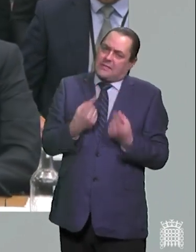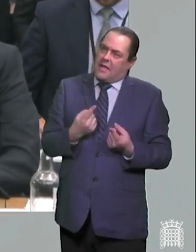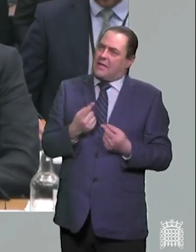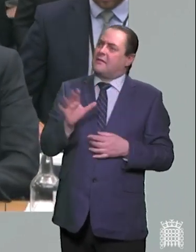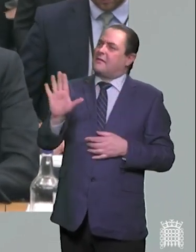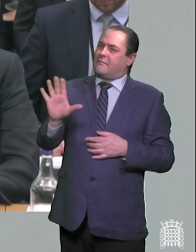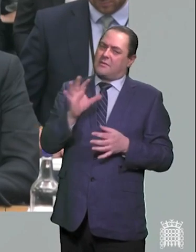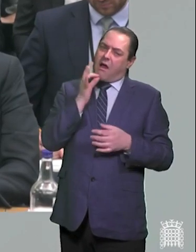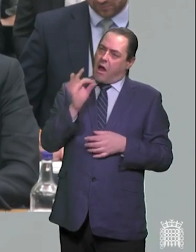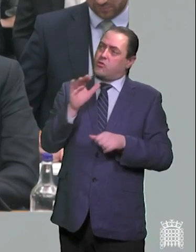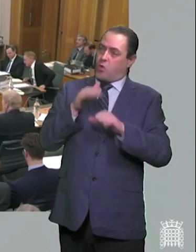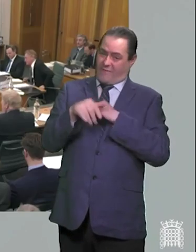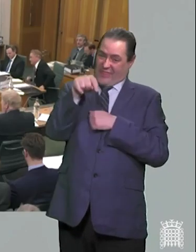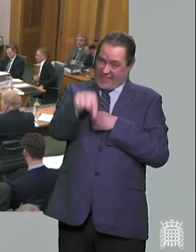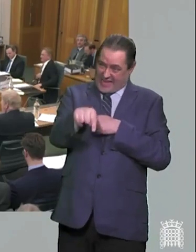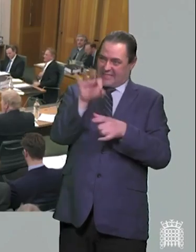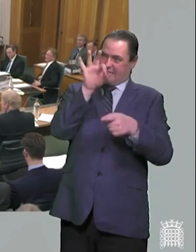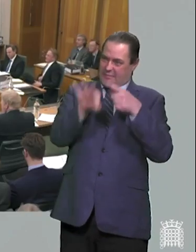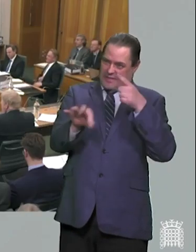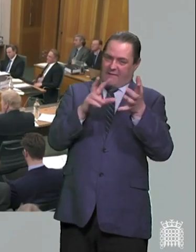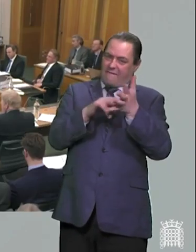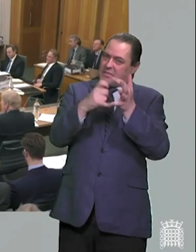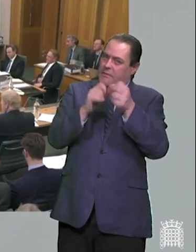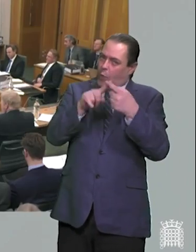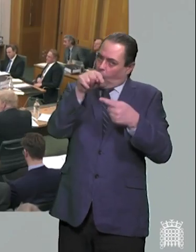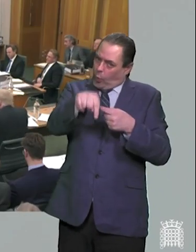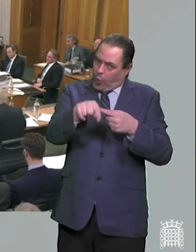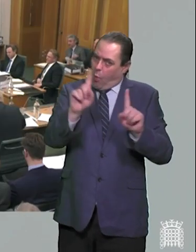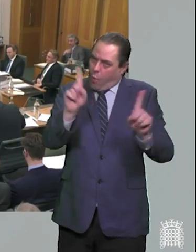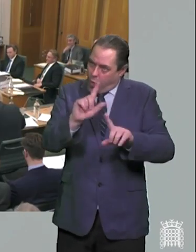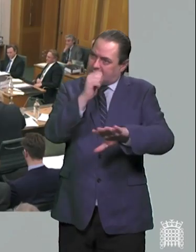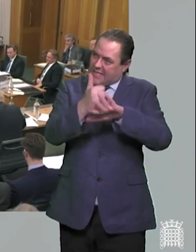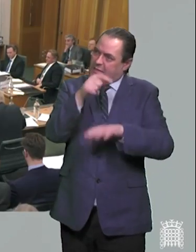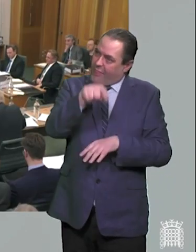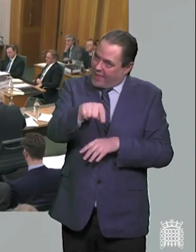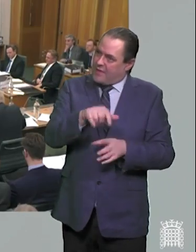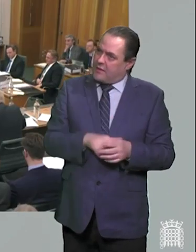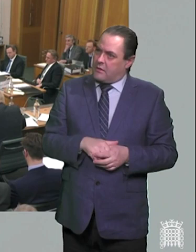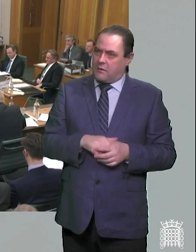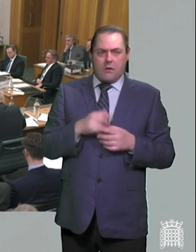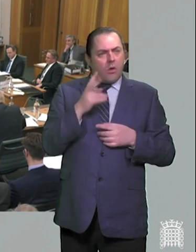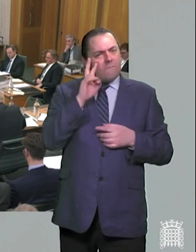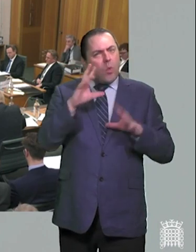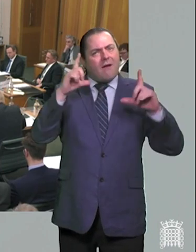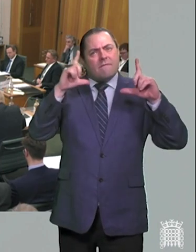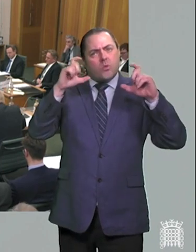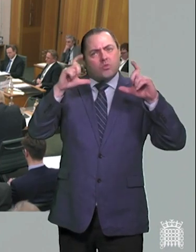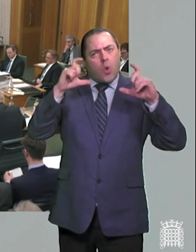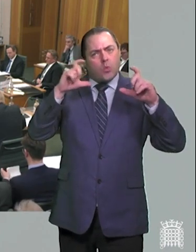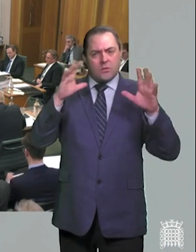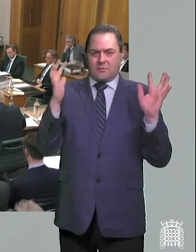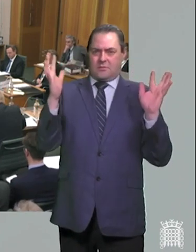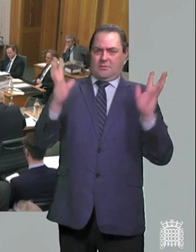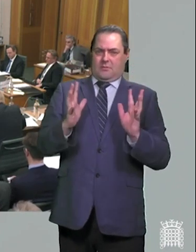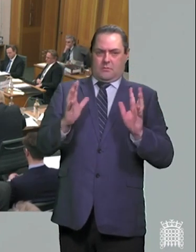is asking you about that specific event. When you see the photographs, the December the 18th event. When you see the photographs in the vestibule, none of